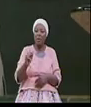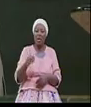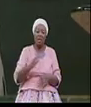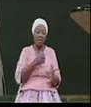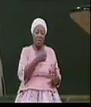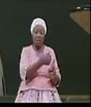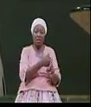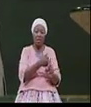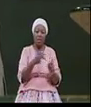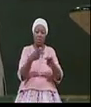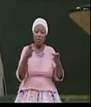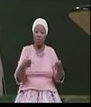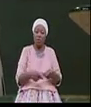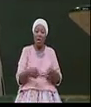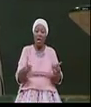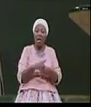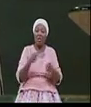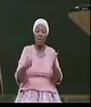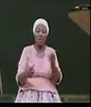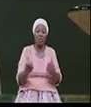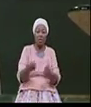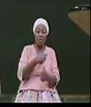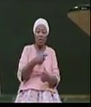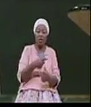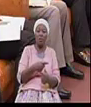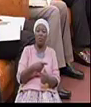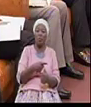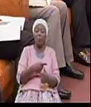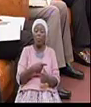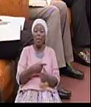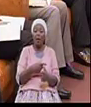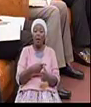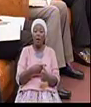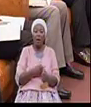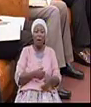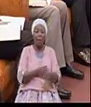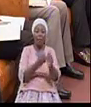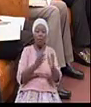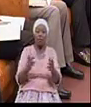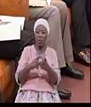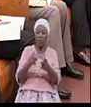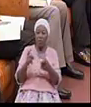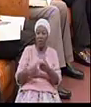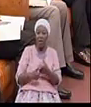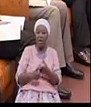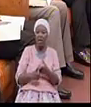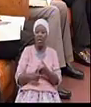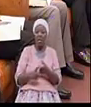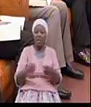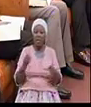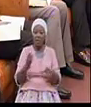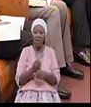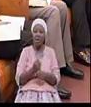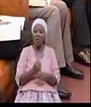position as a senior apostle, if he fought one way or the other